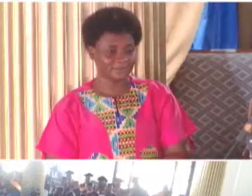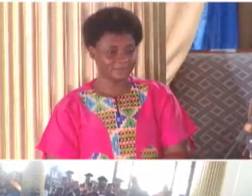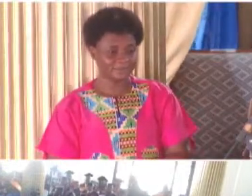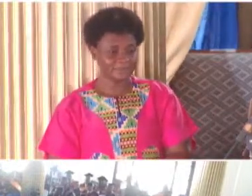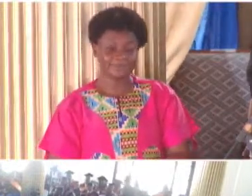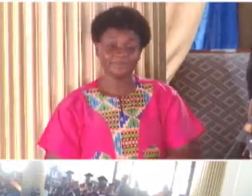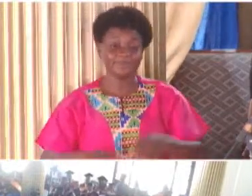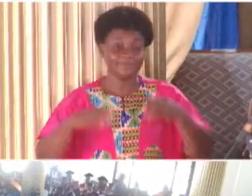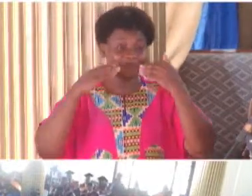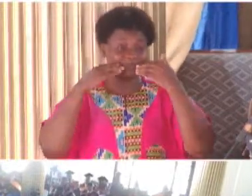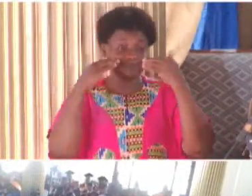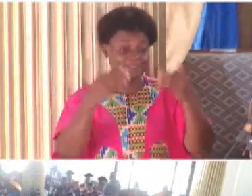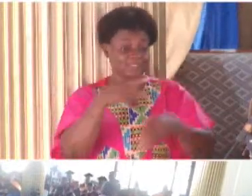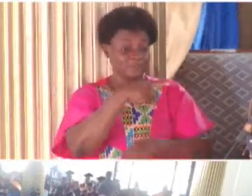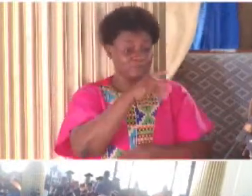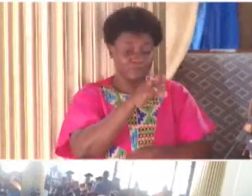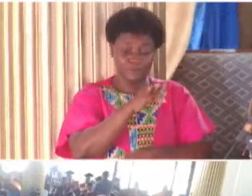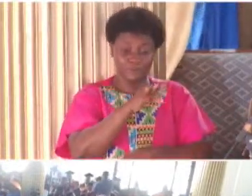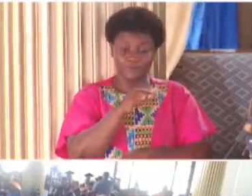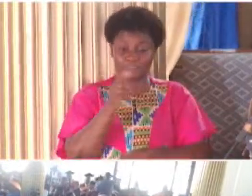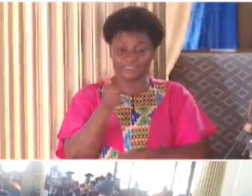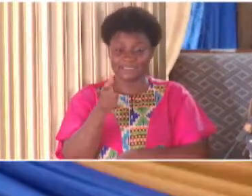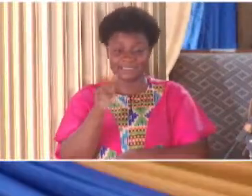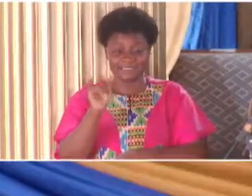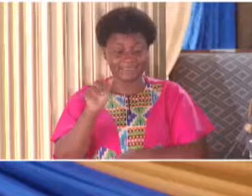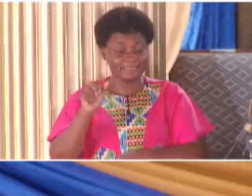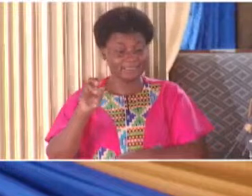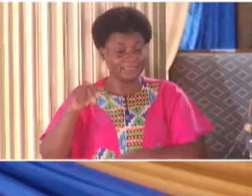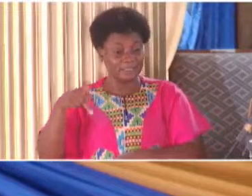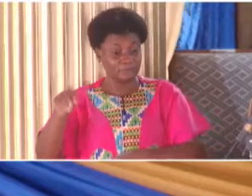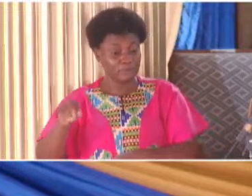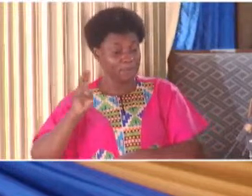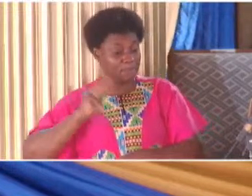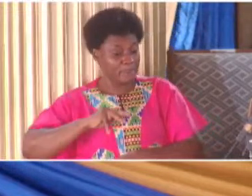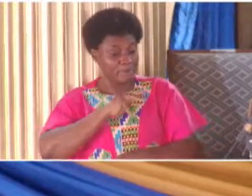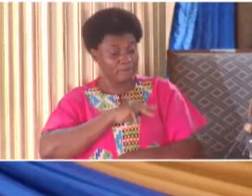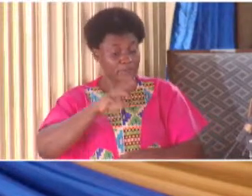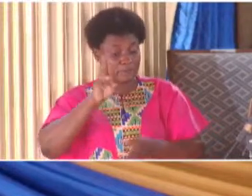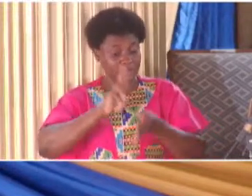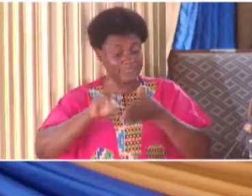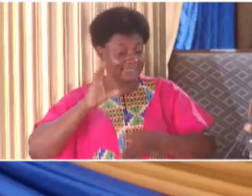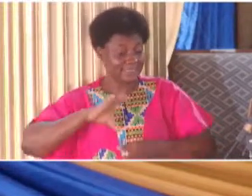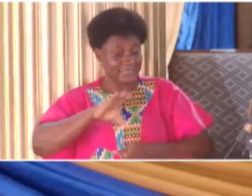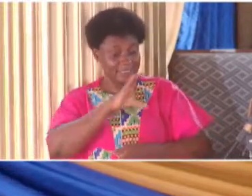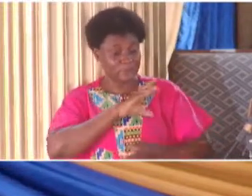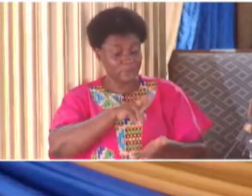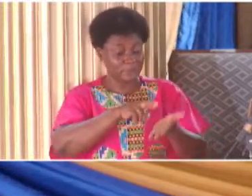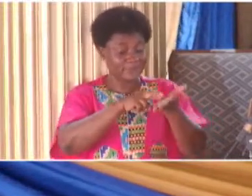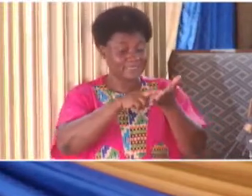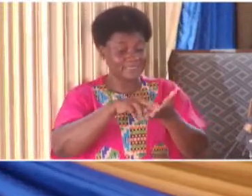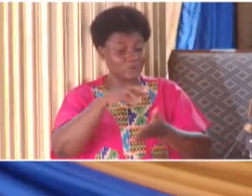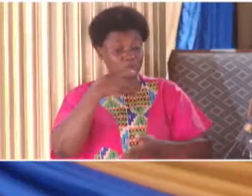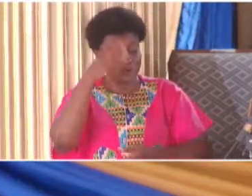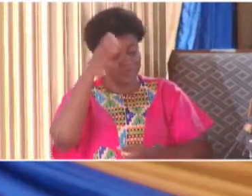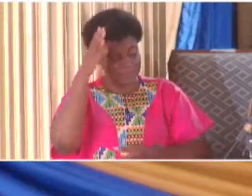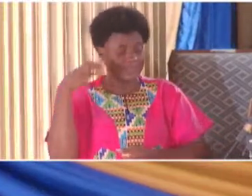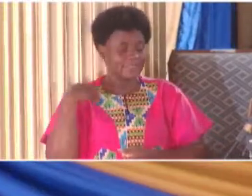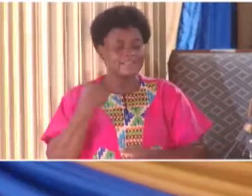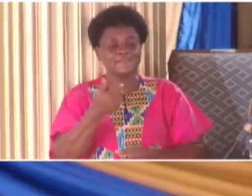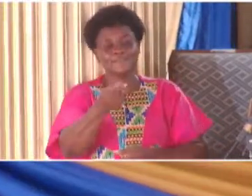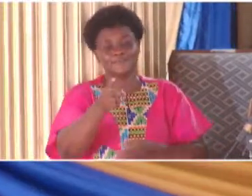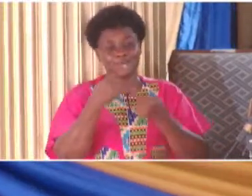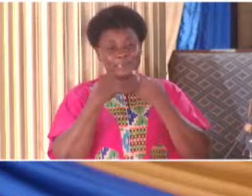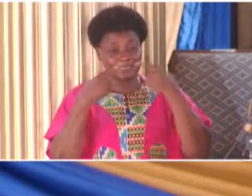Thank you very much, Professor Ransford Jampo, Member of University Council representing the Chancellor. A few